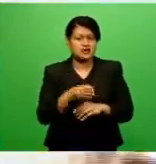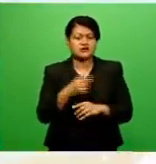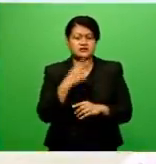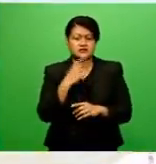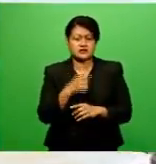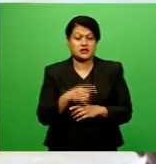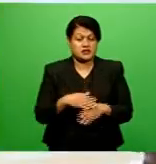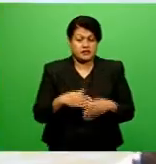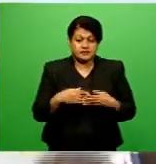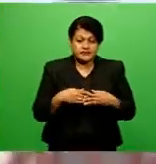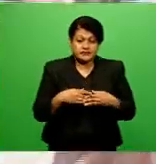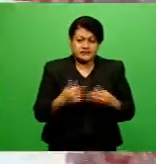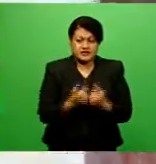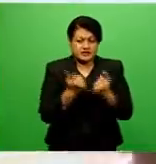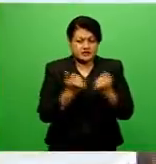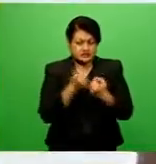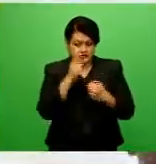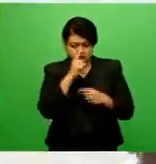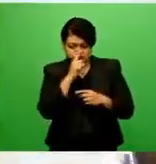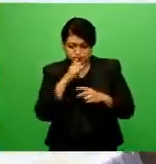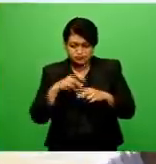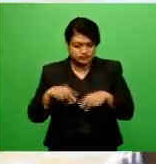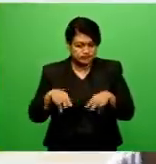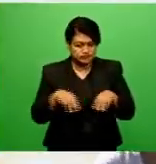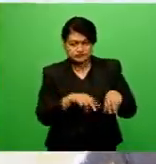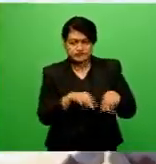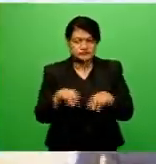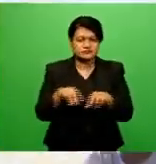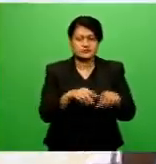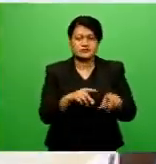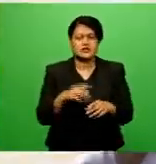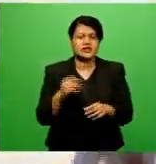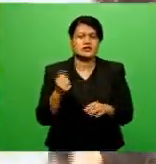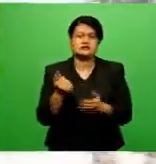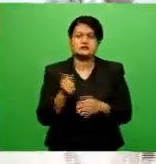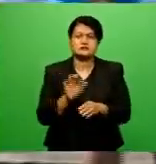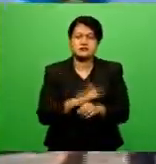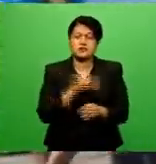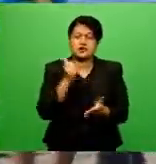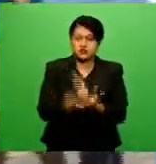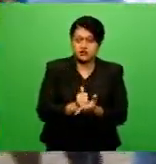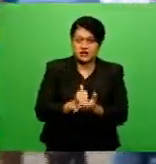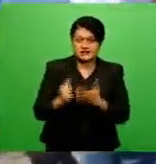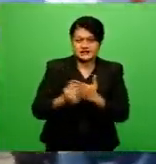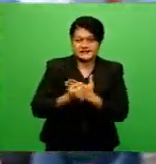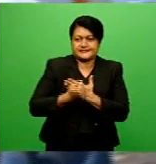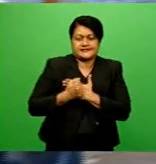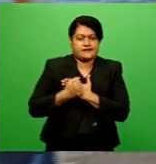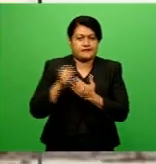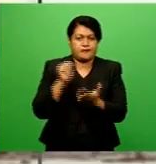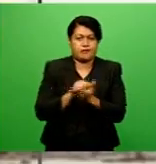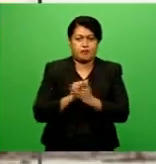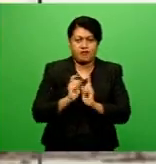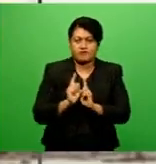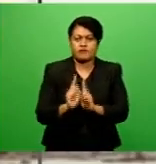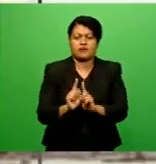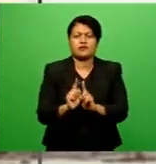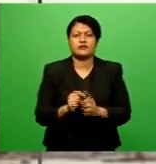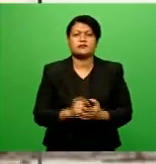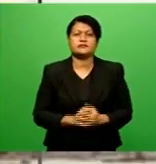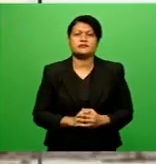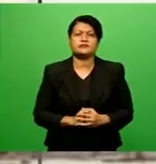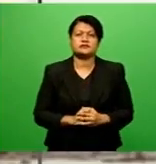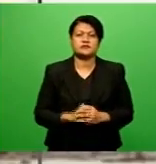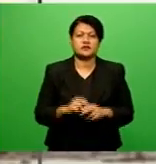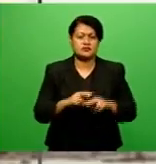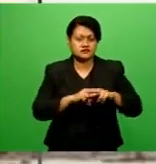movement of people. Therefore, the force wants to ensure that safety measures are followed at all times. The Fiji